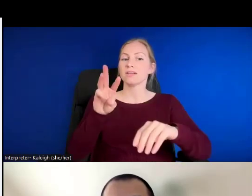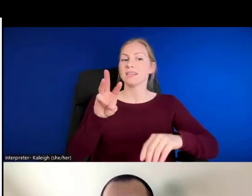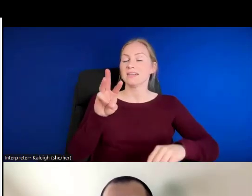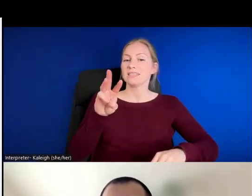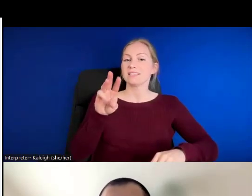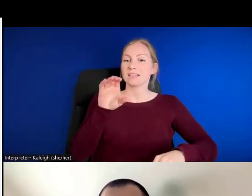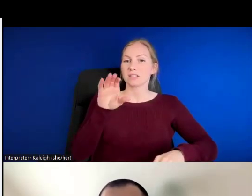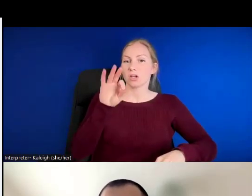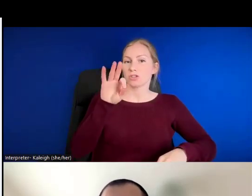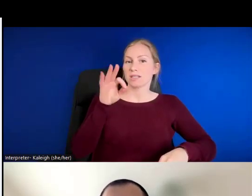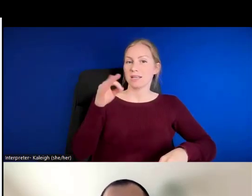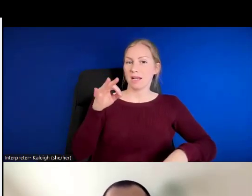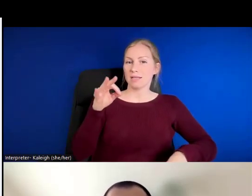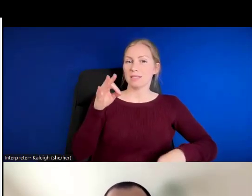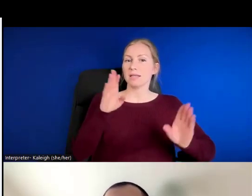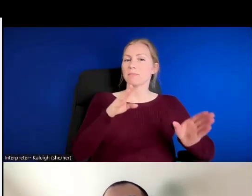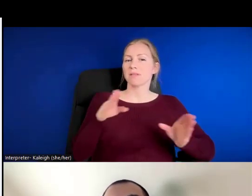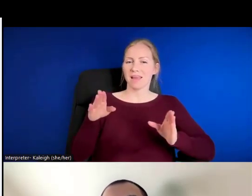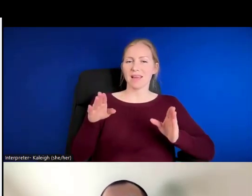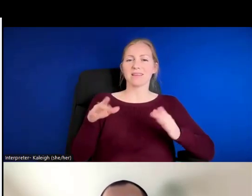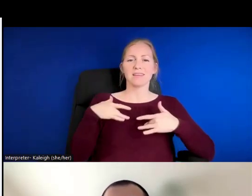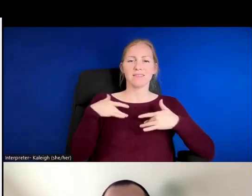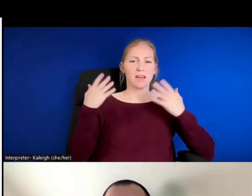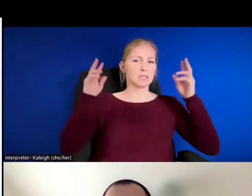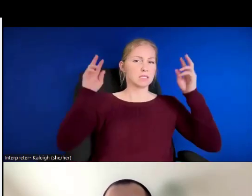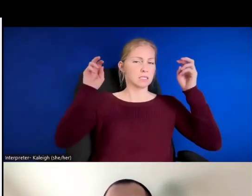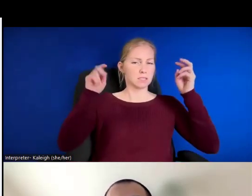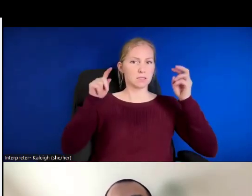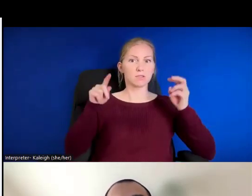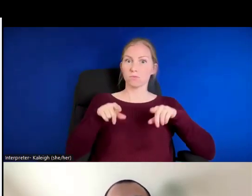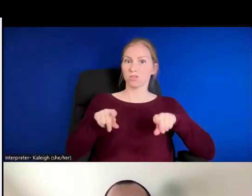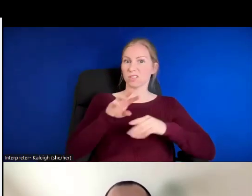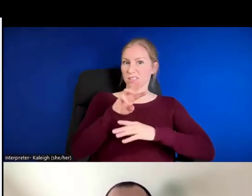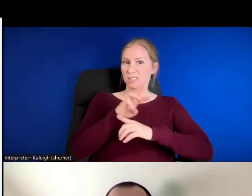this 6 month reporting period. Those planned events include